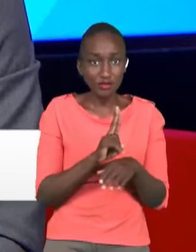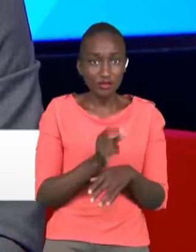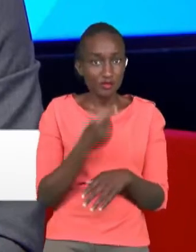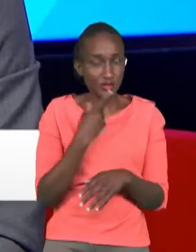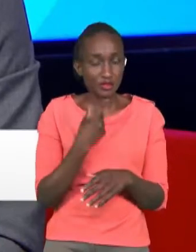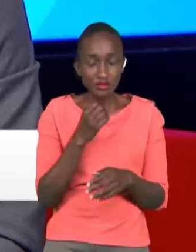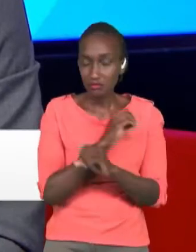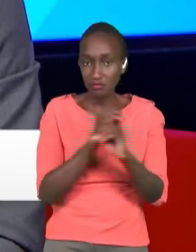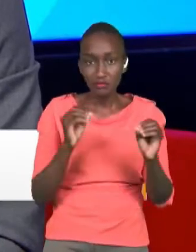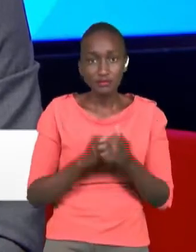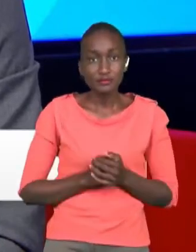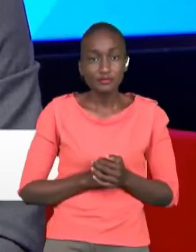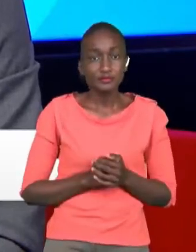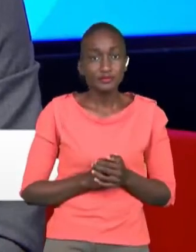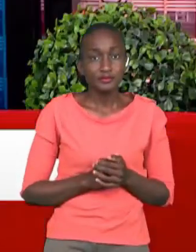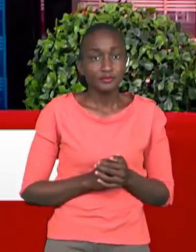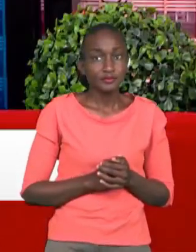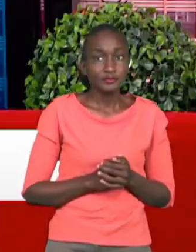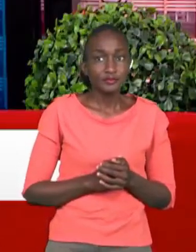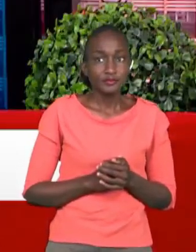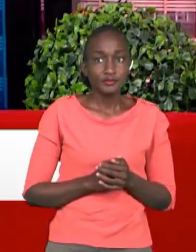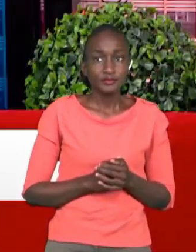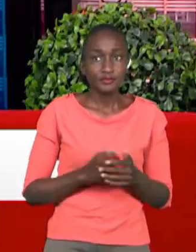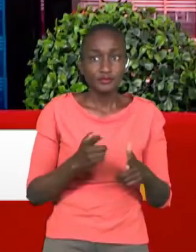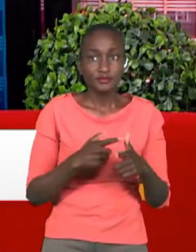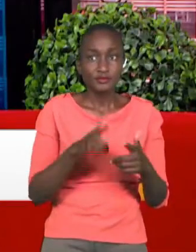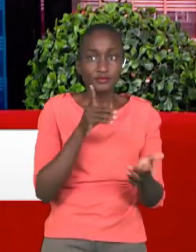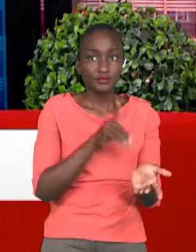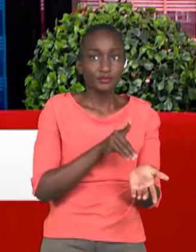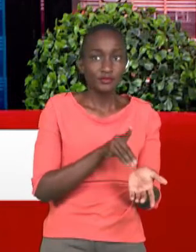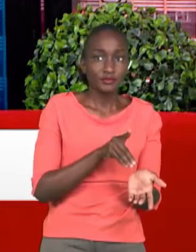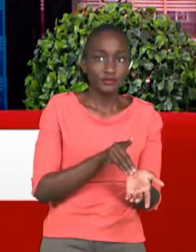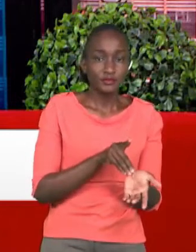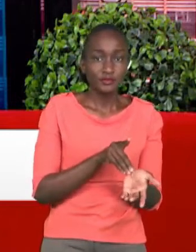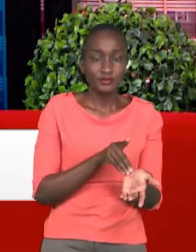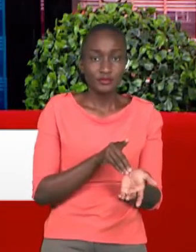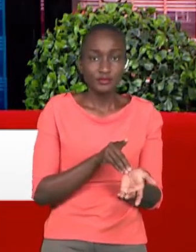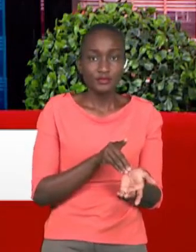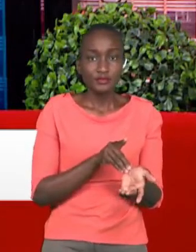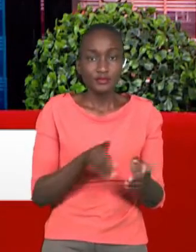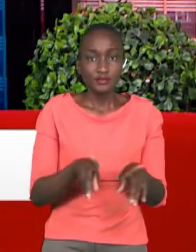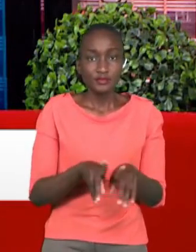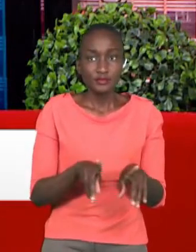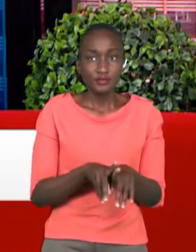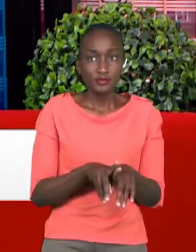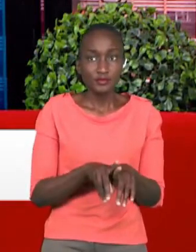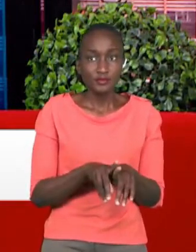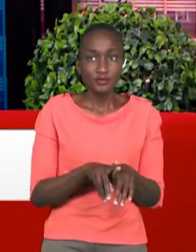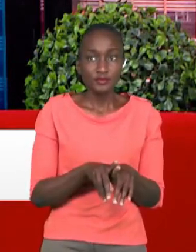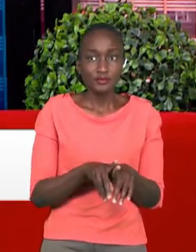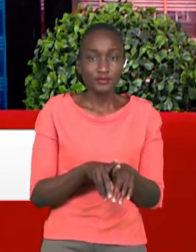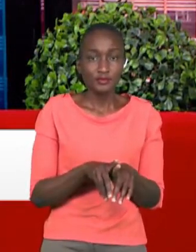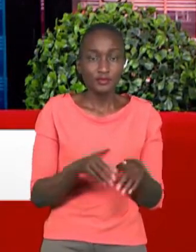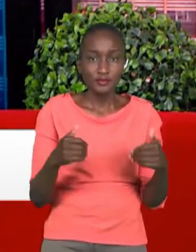taking the medicine. Not any medicine. But then the doctors are also very much surprised that how it